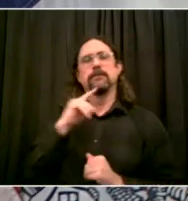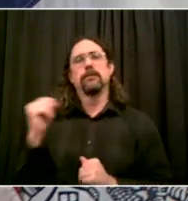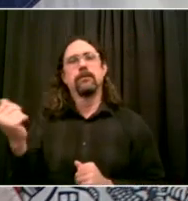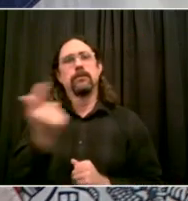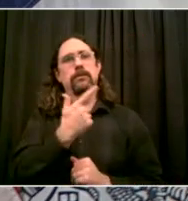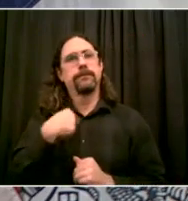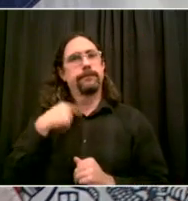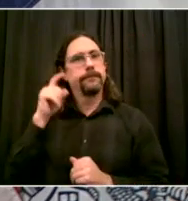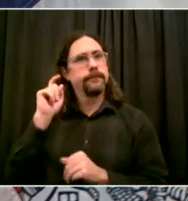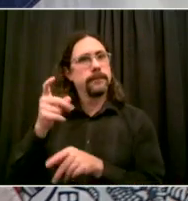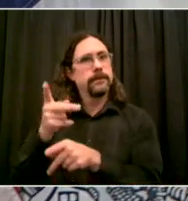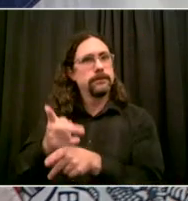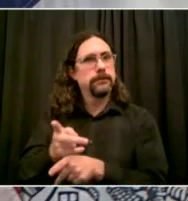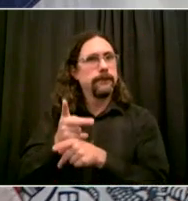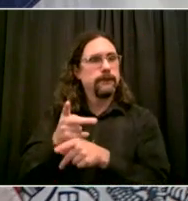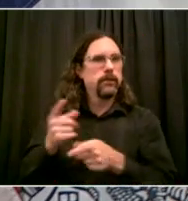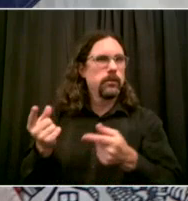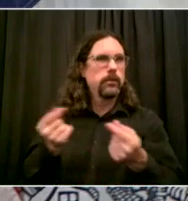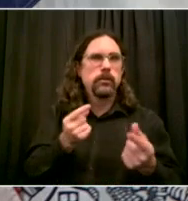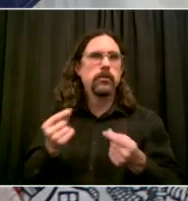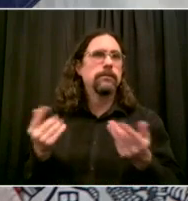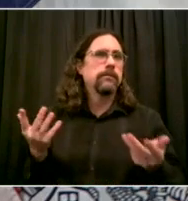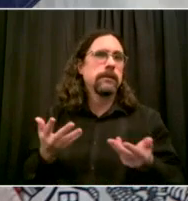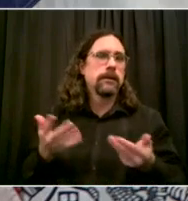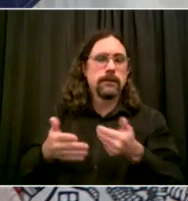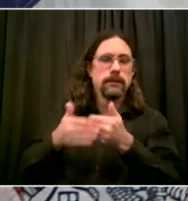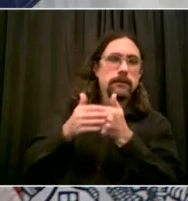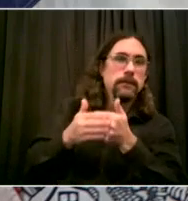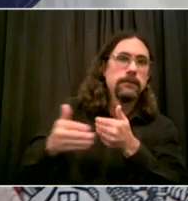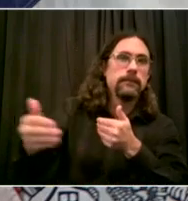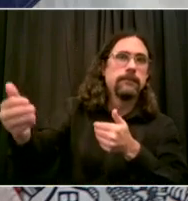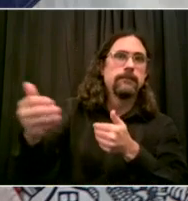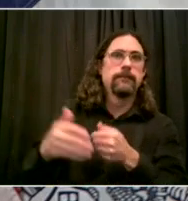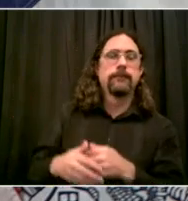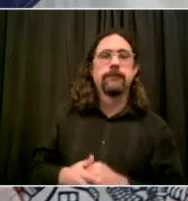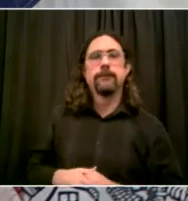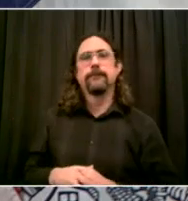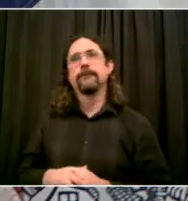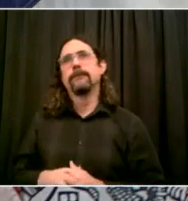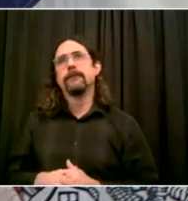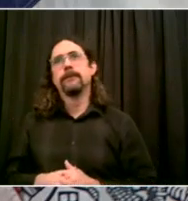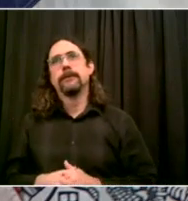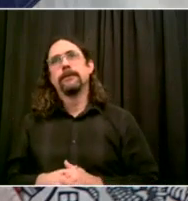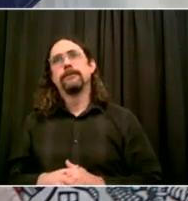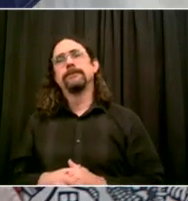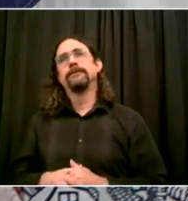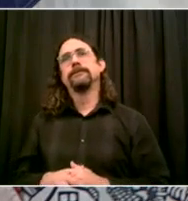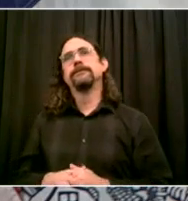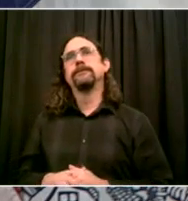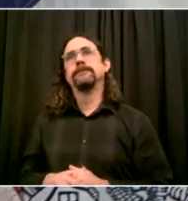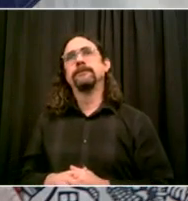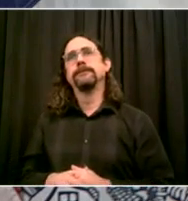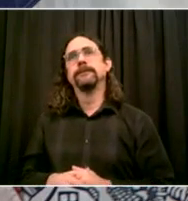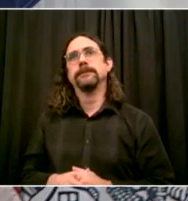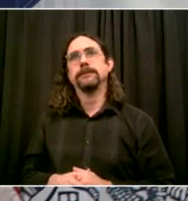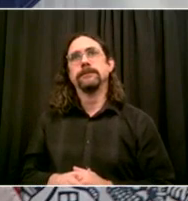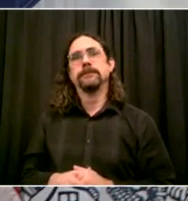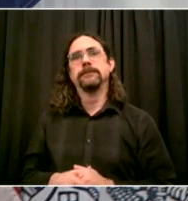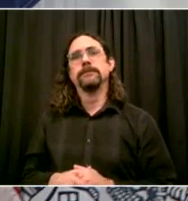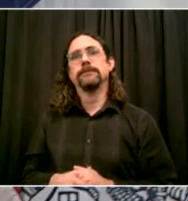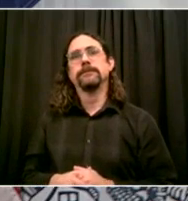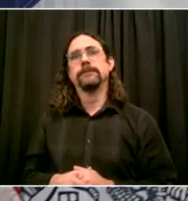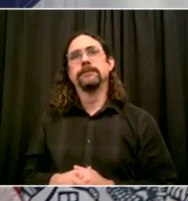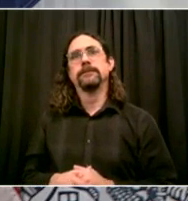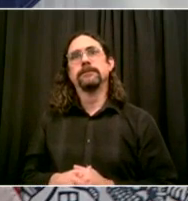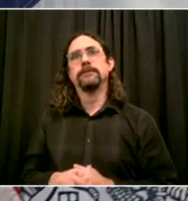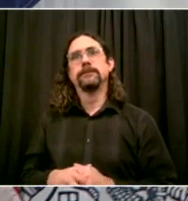that we're seeing this kind of increase. But the question I always ask the health team is, can it be turned around with the right effort by the people? And the